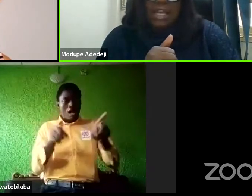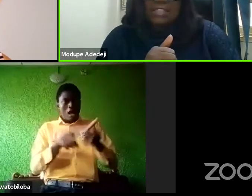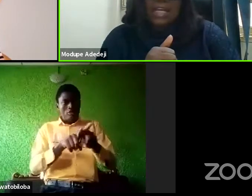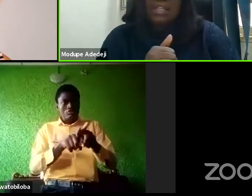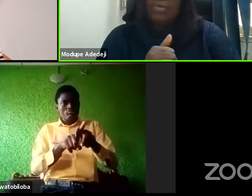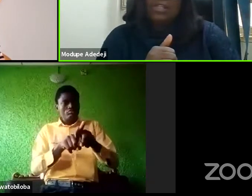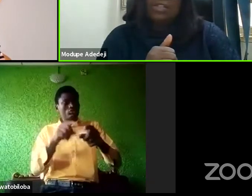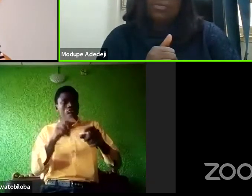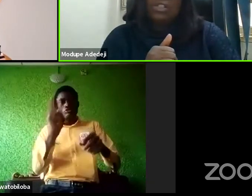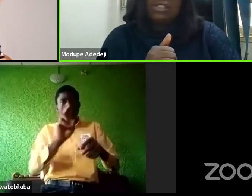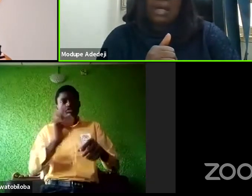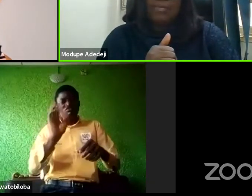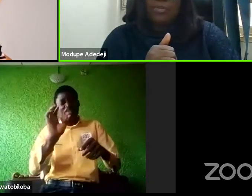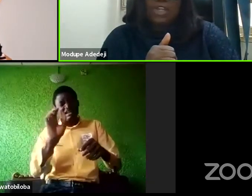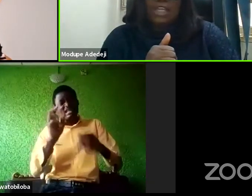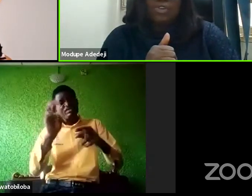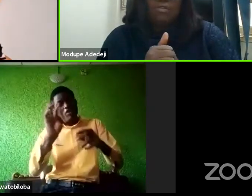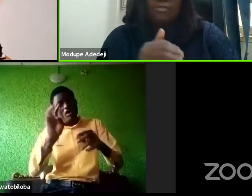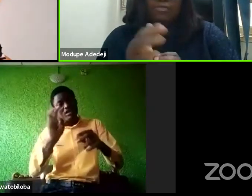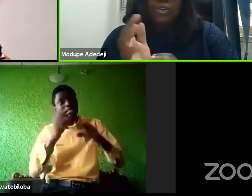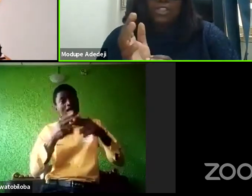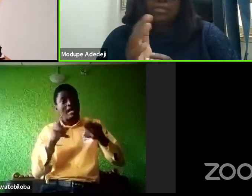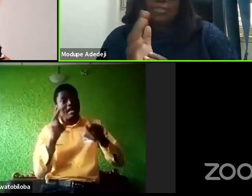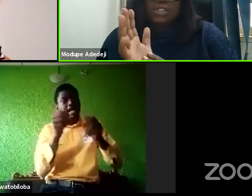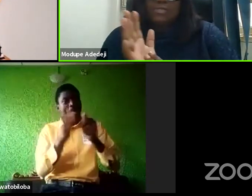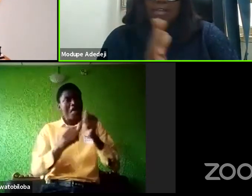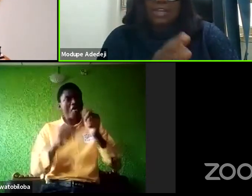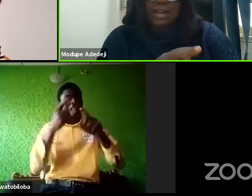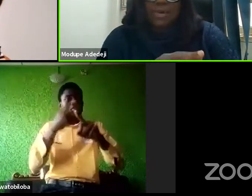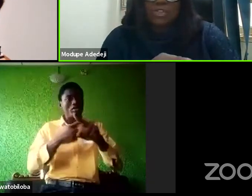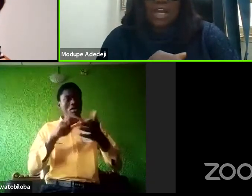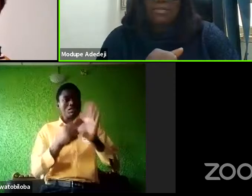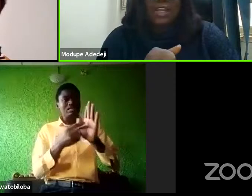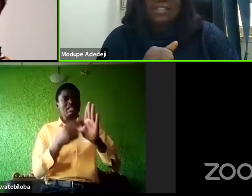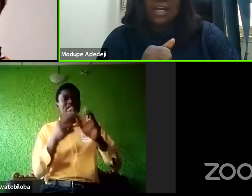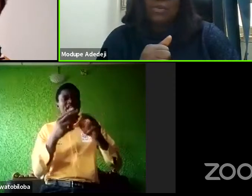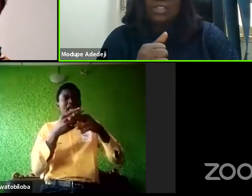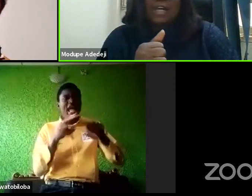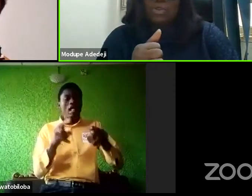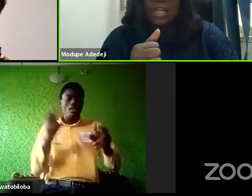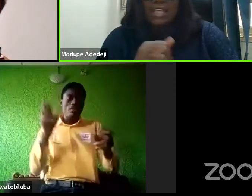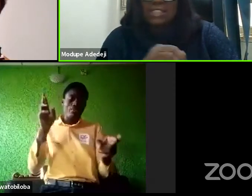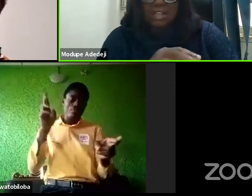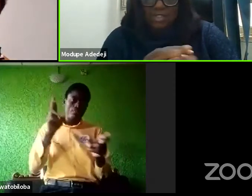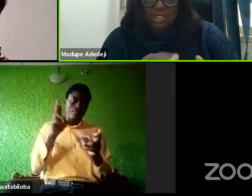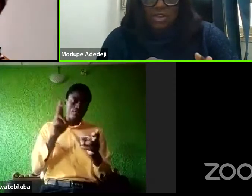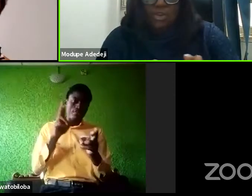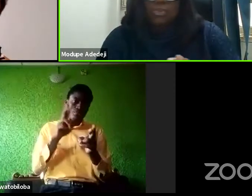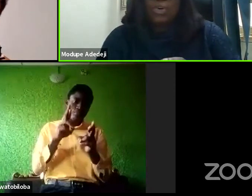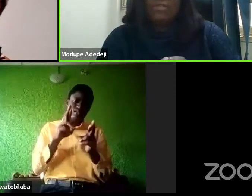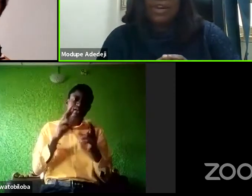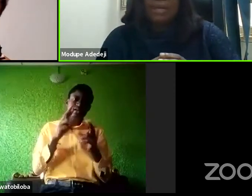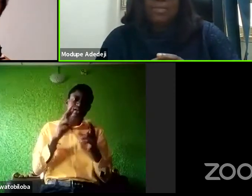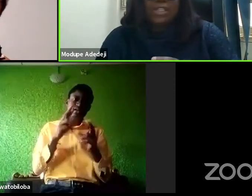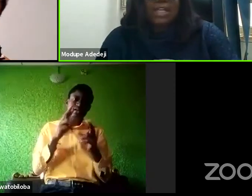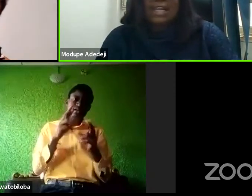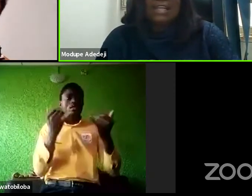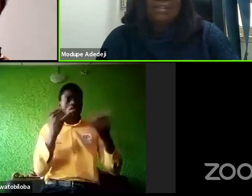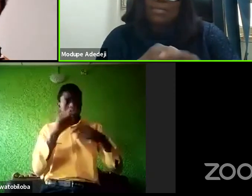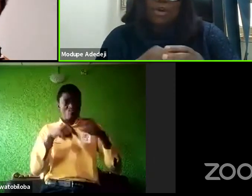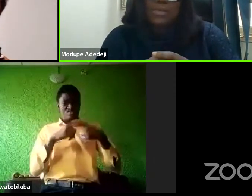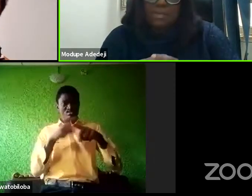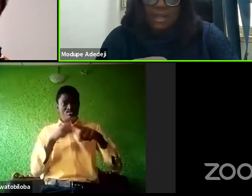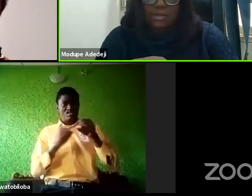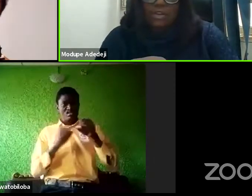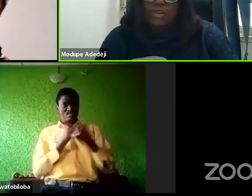finishes. Exactly when one is above the age of 40, 45, thereabouts, you have less than 1,000 eggs left. So invariably, they